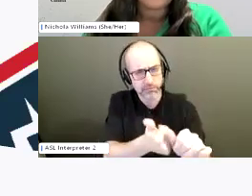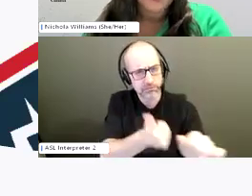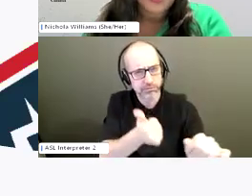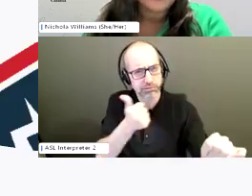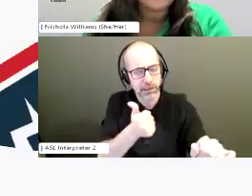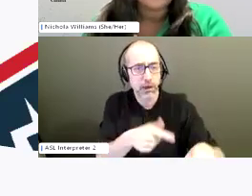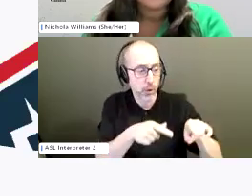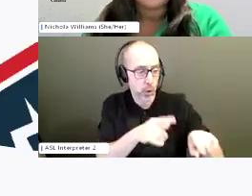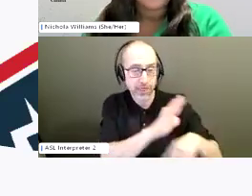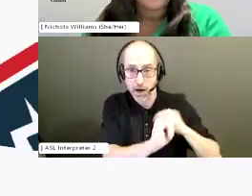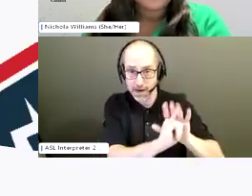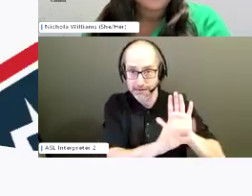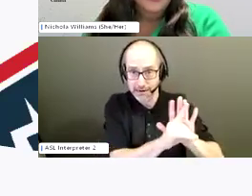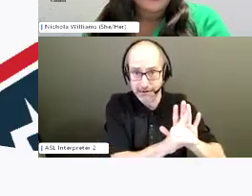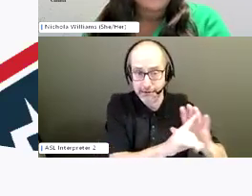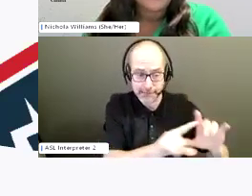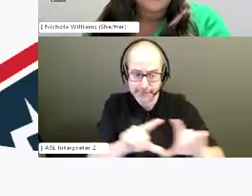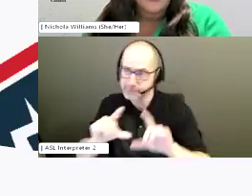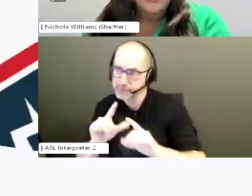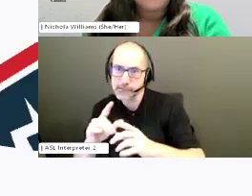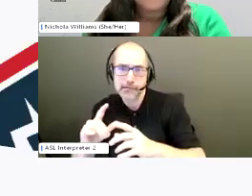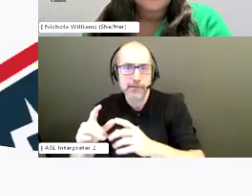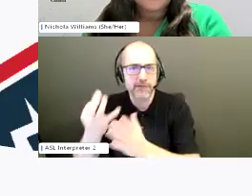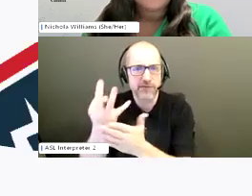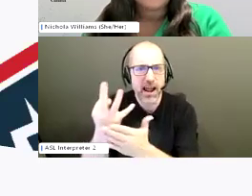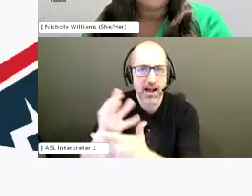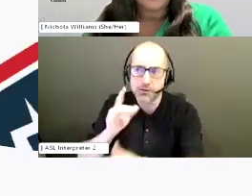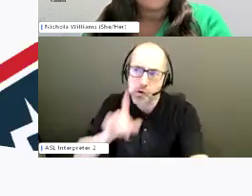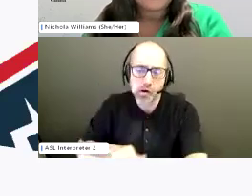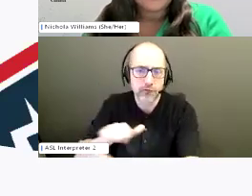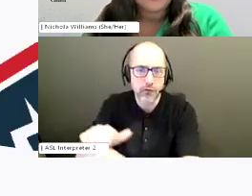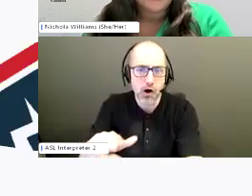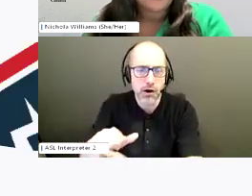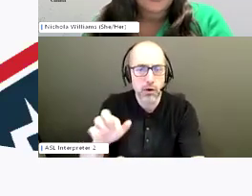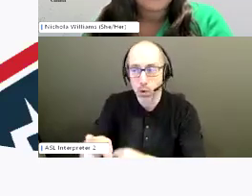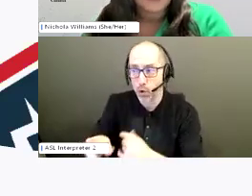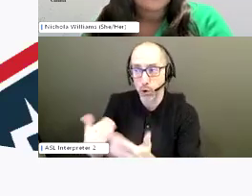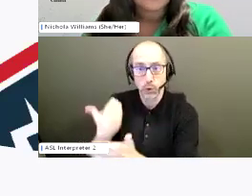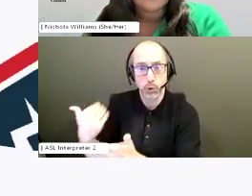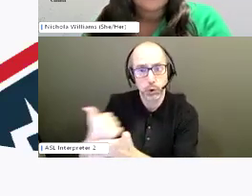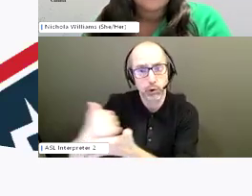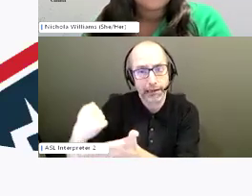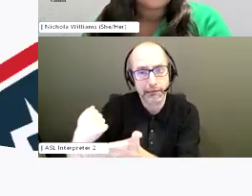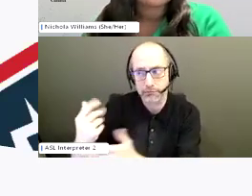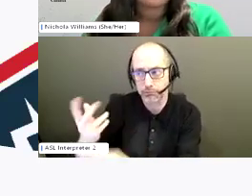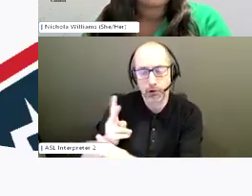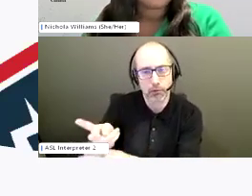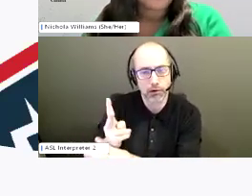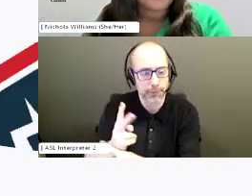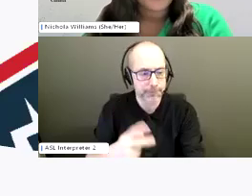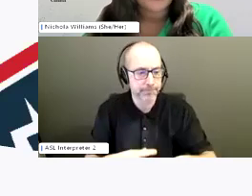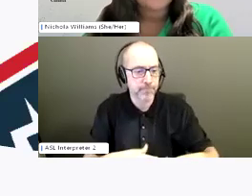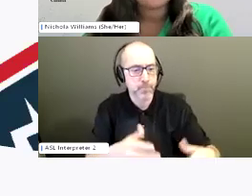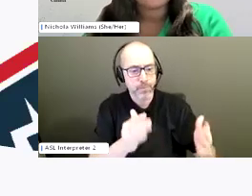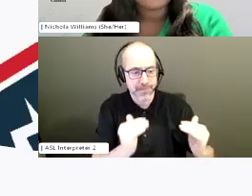financial fraud or open credit. And finally, employment and education sabotage. Now, this type of